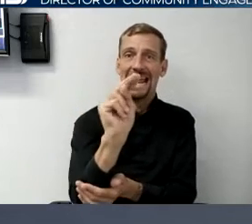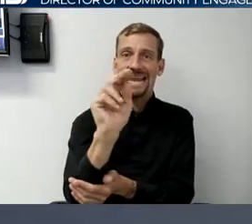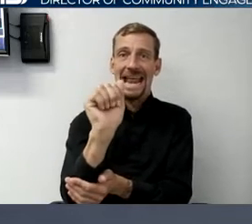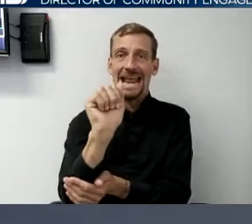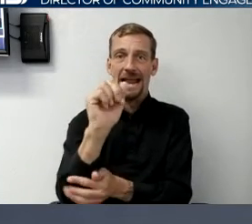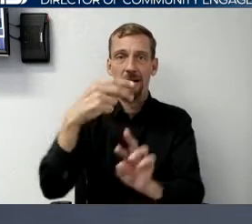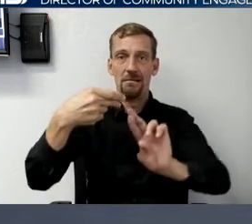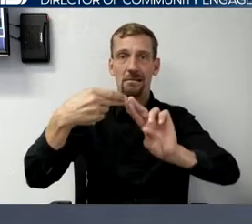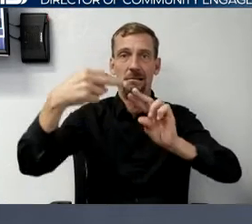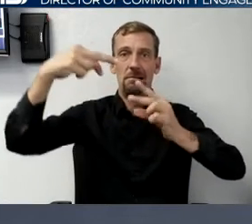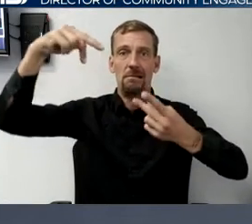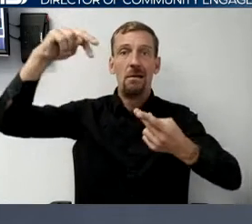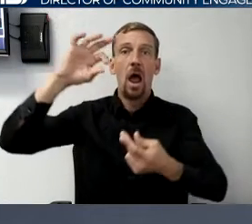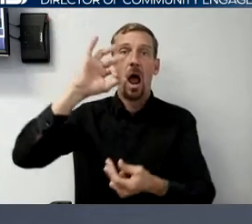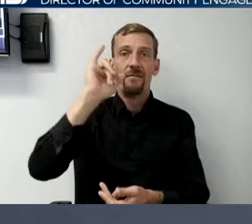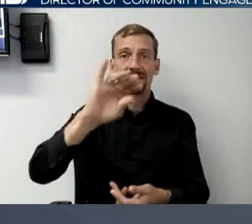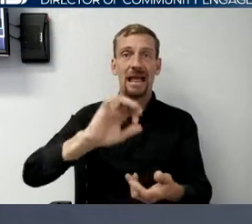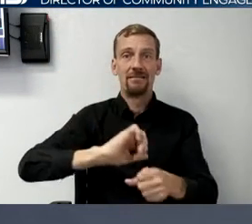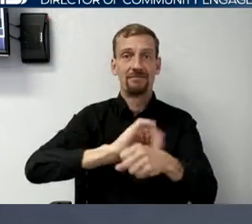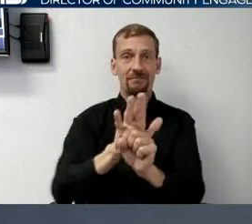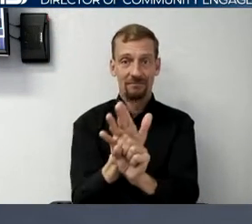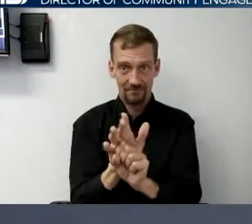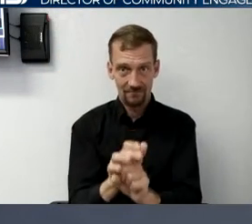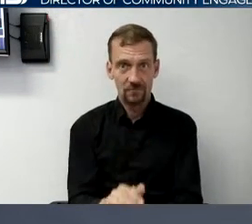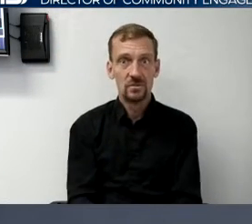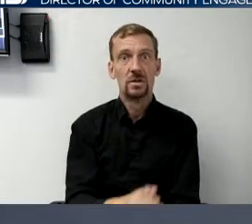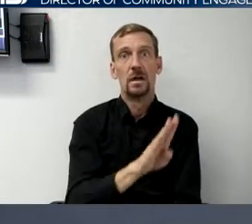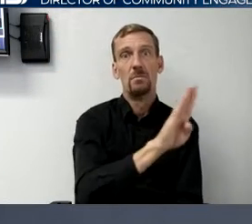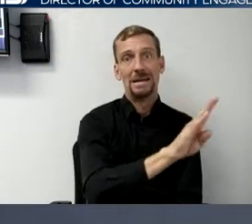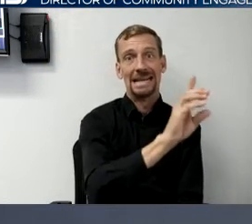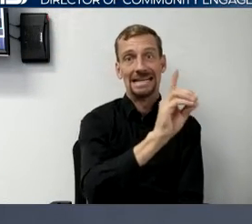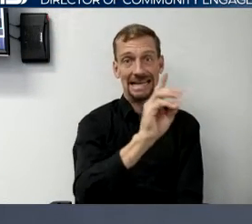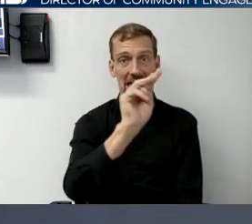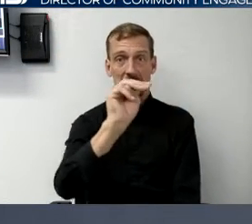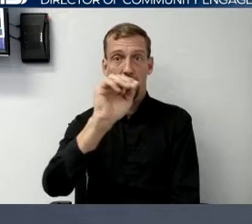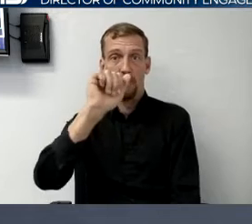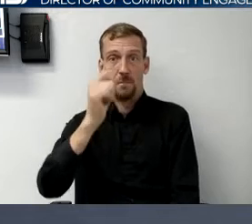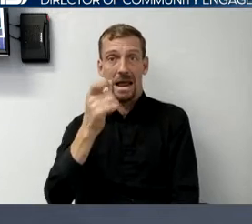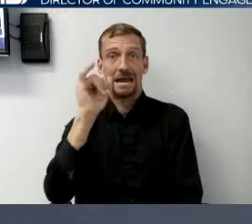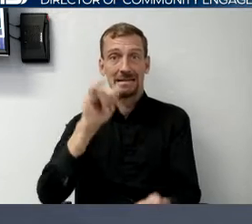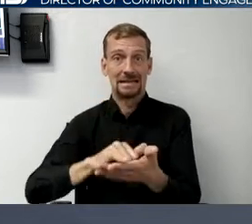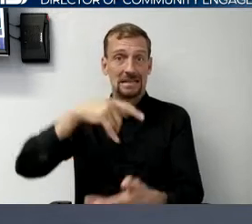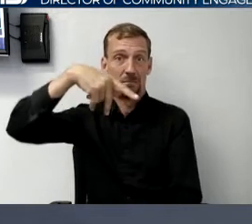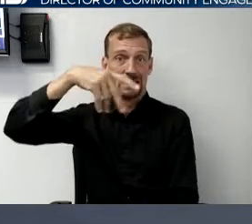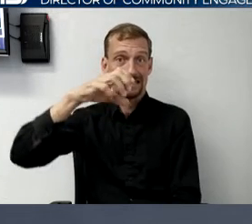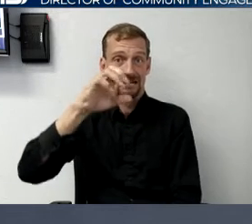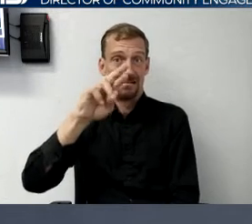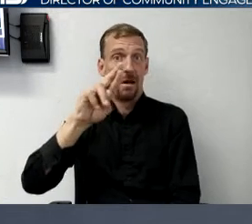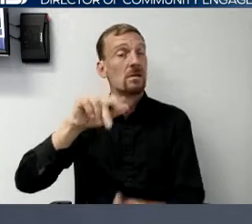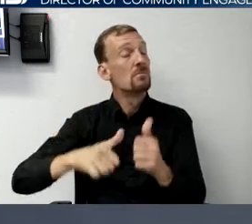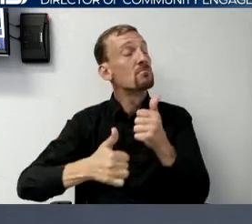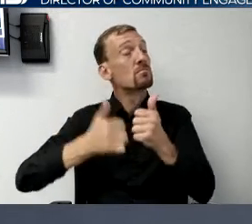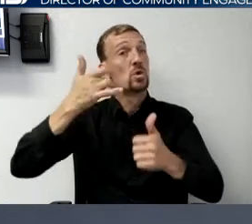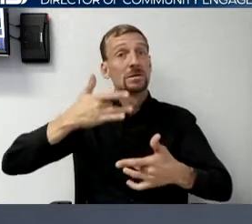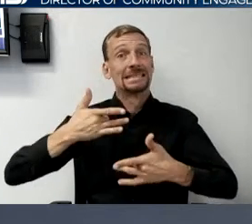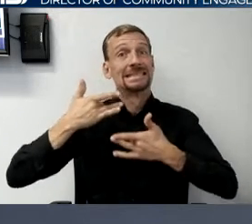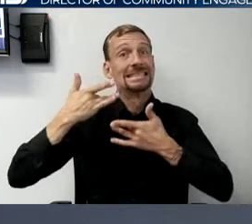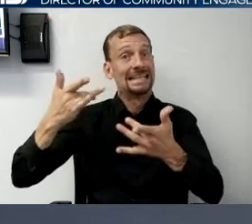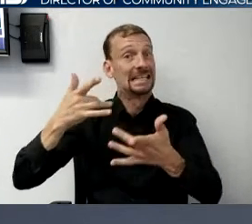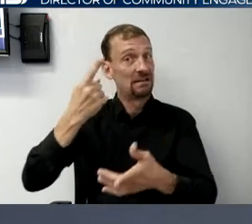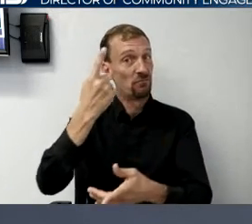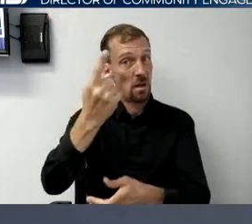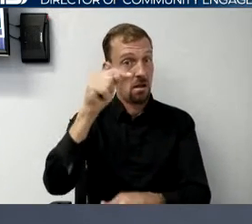virus. And the BD Max, which is the PCR molecular test, is the most sensitive. In